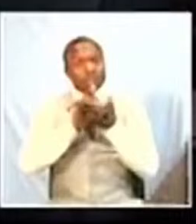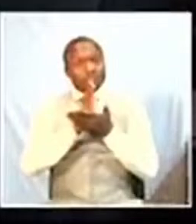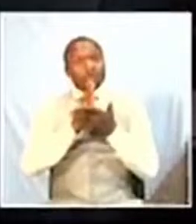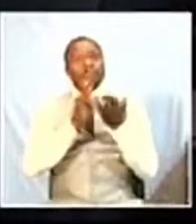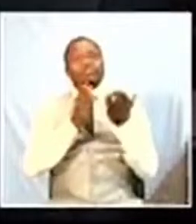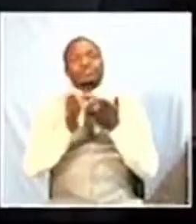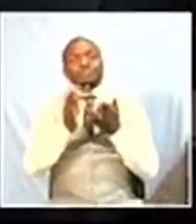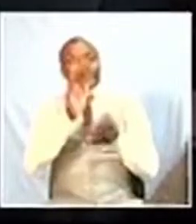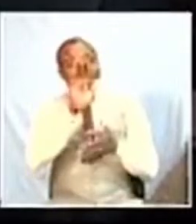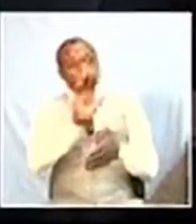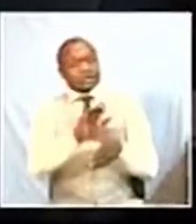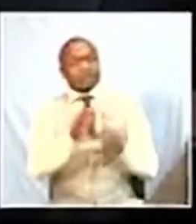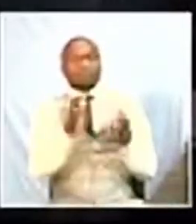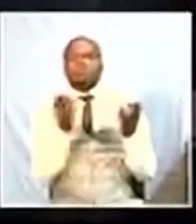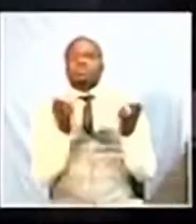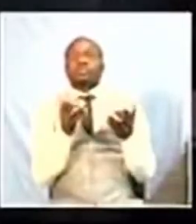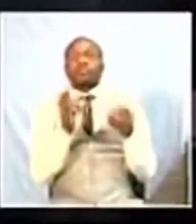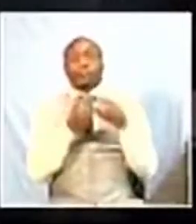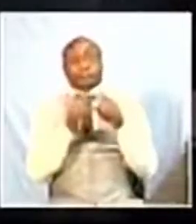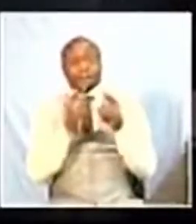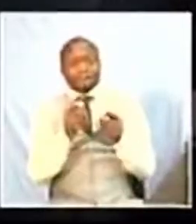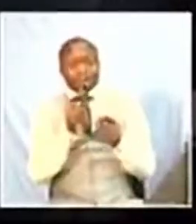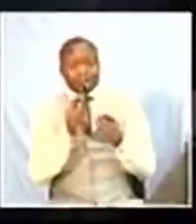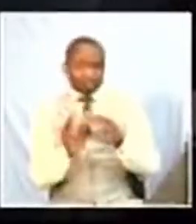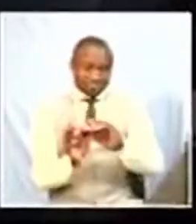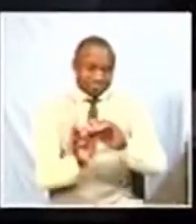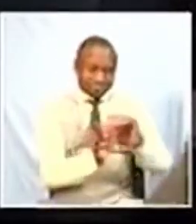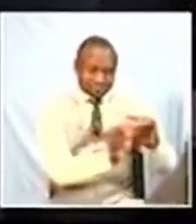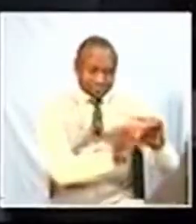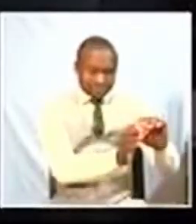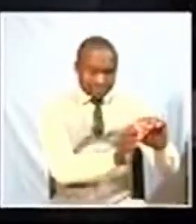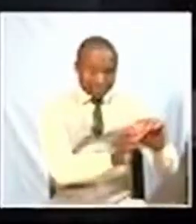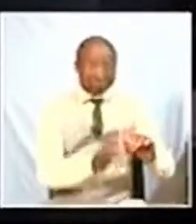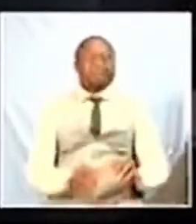not there. But that aside, is